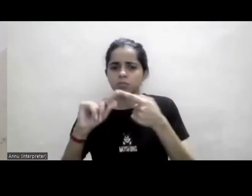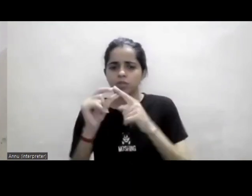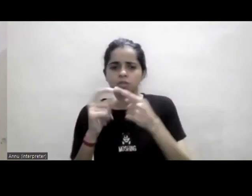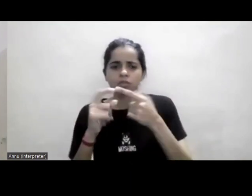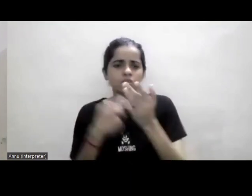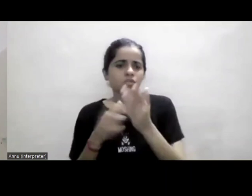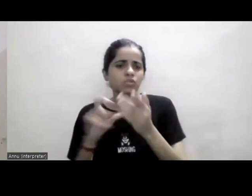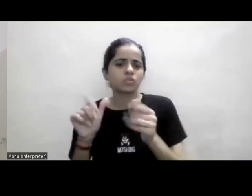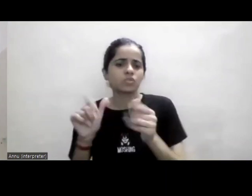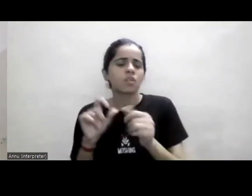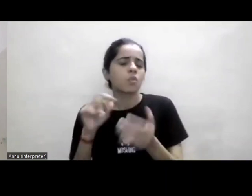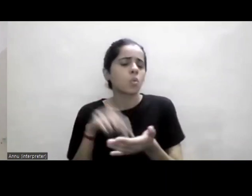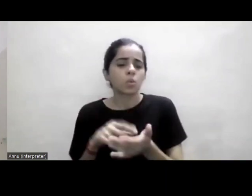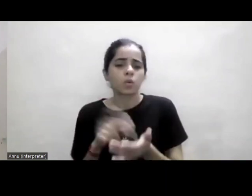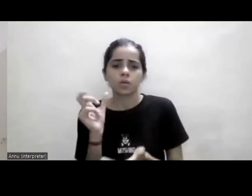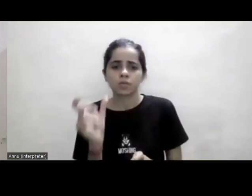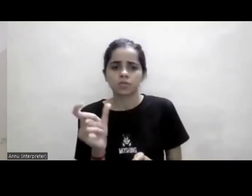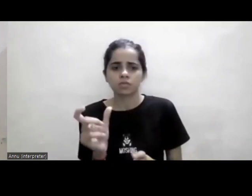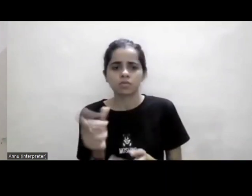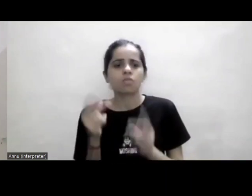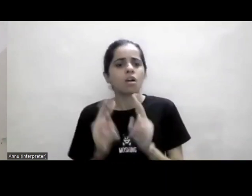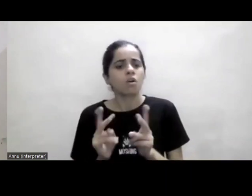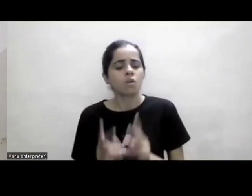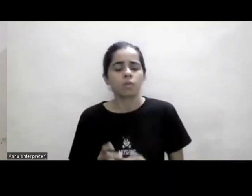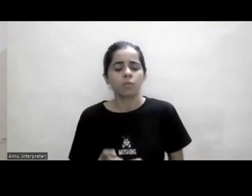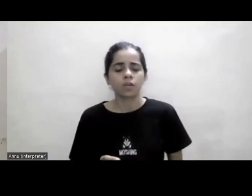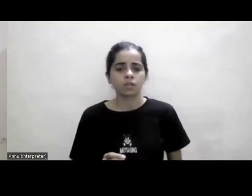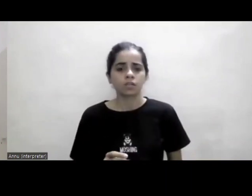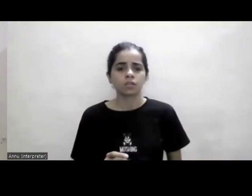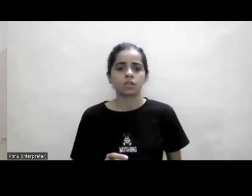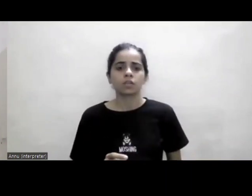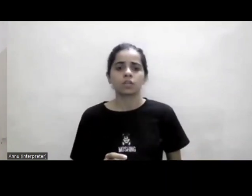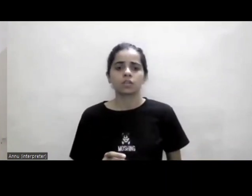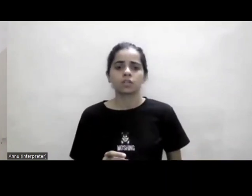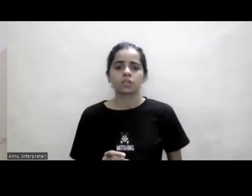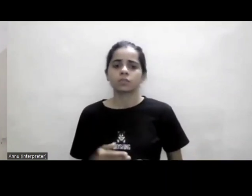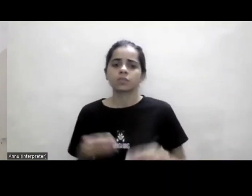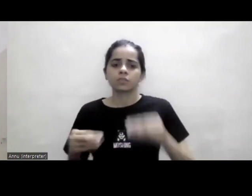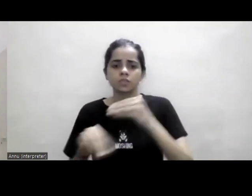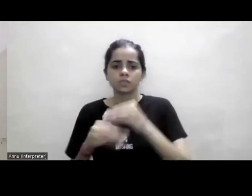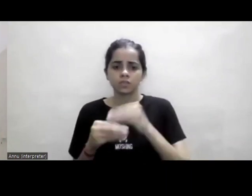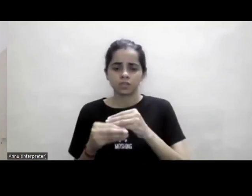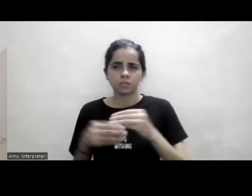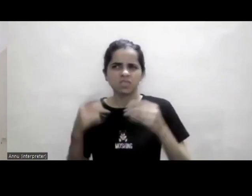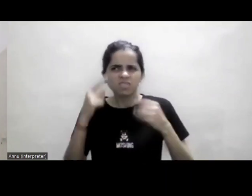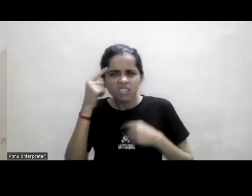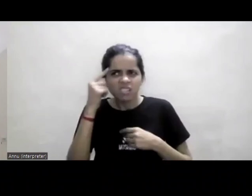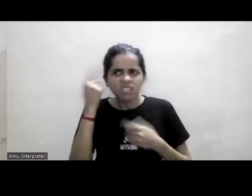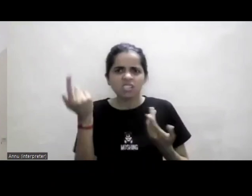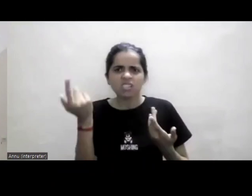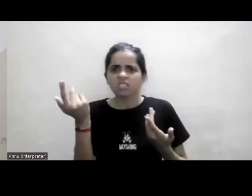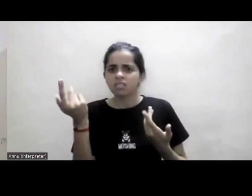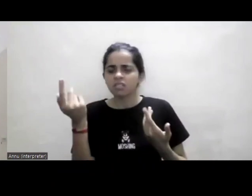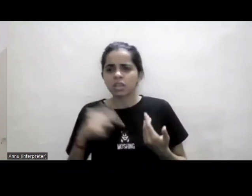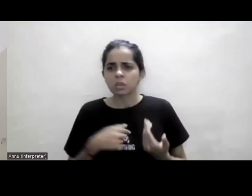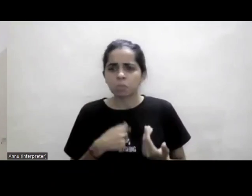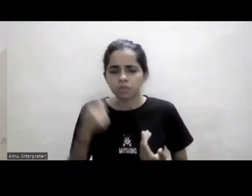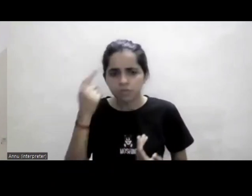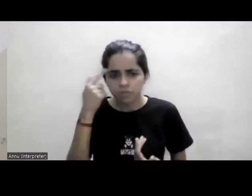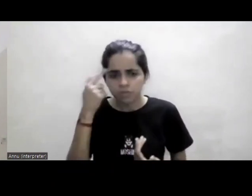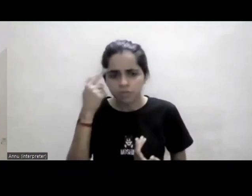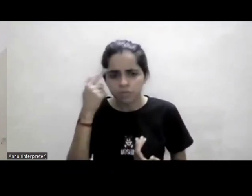very particular connotation to it, right? And it also makes me wonder whether it is